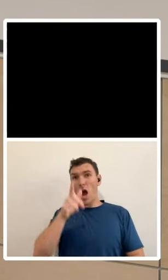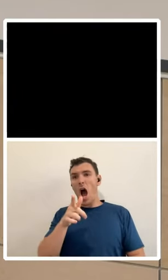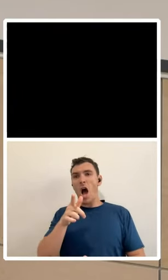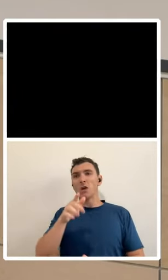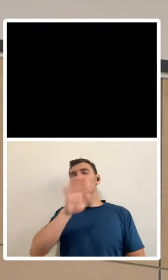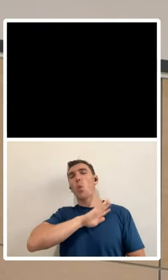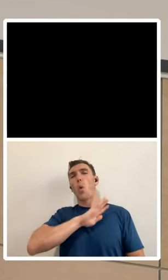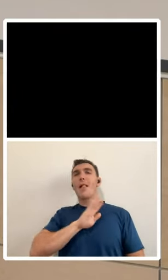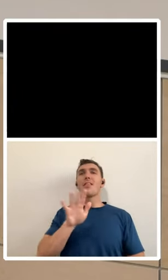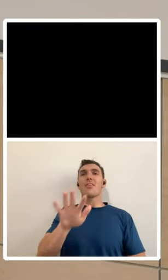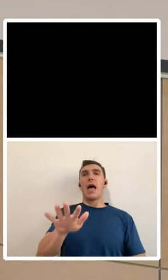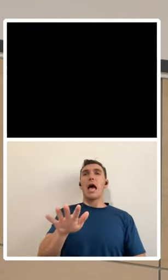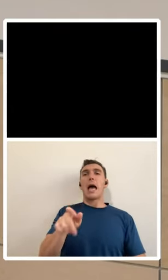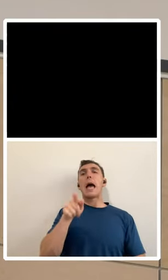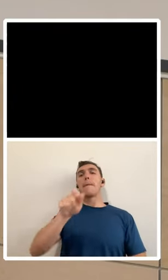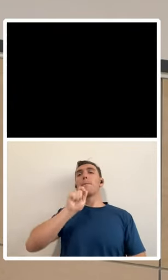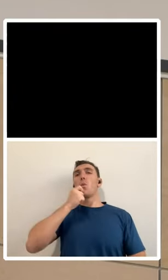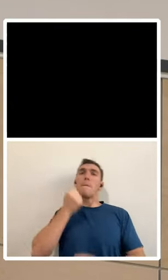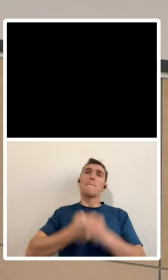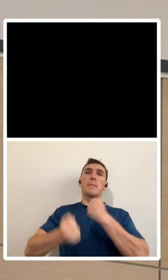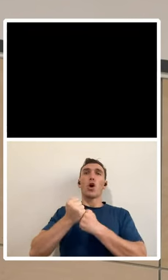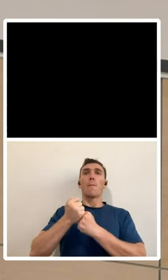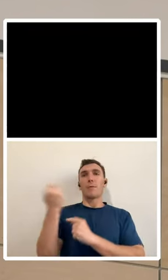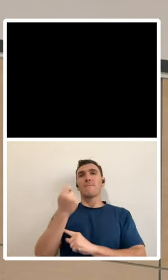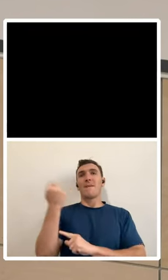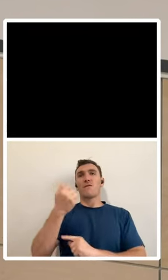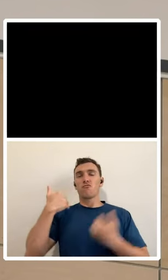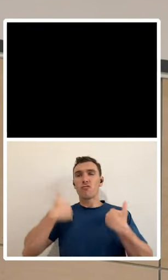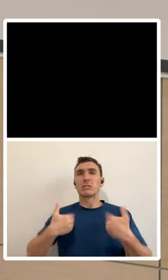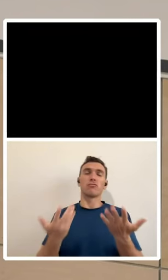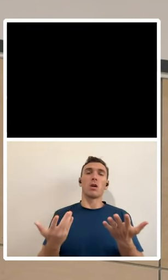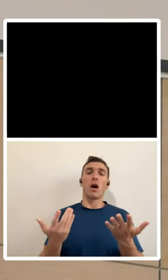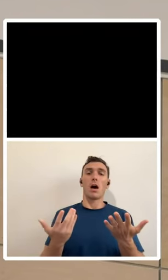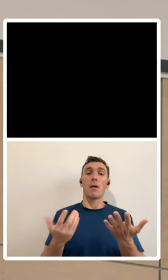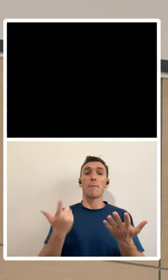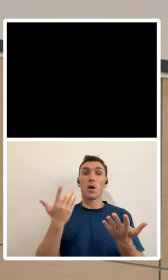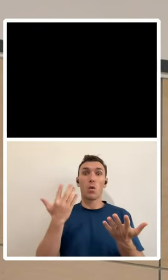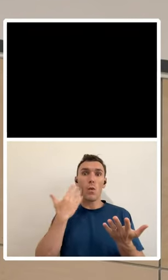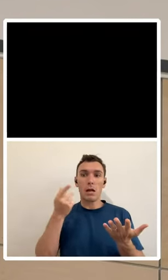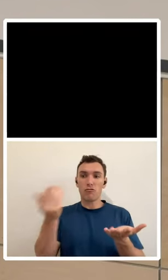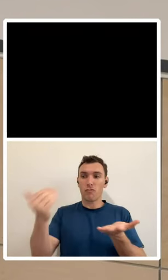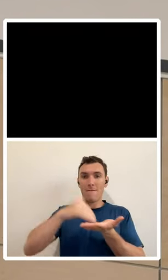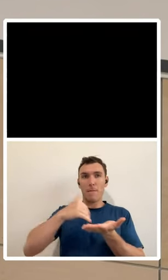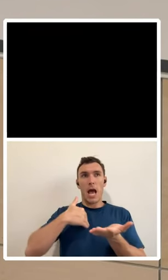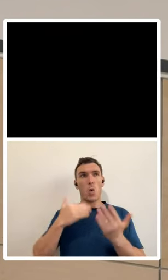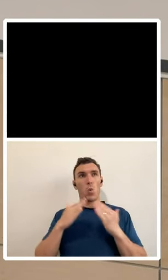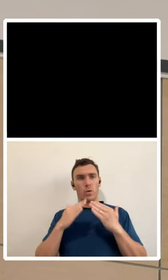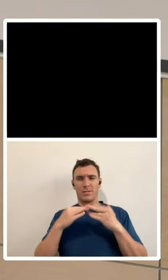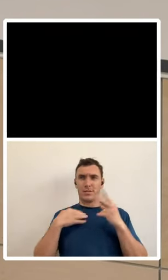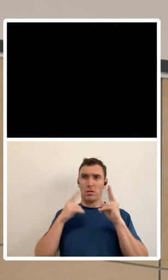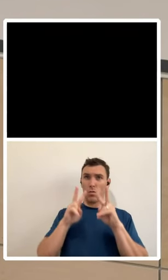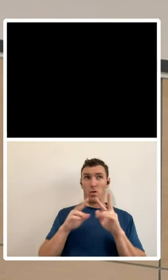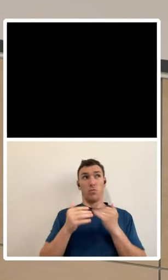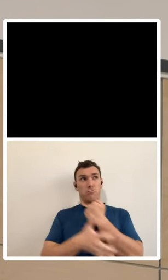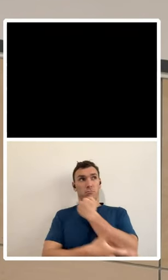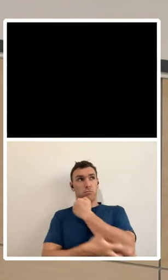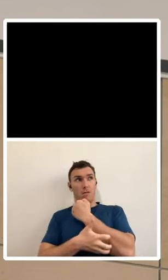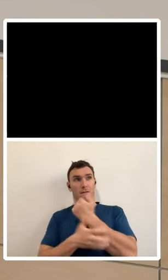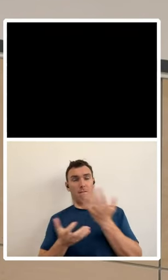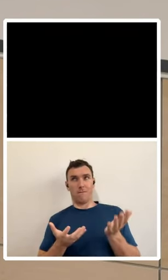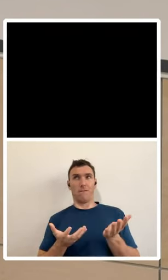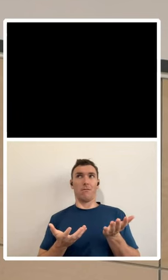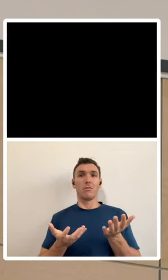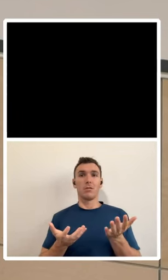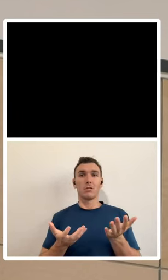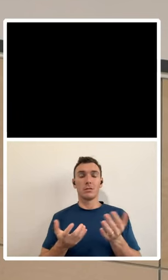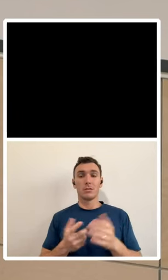die trying. And I think if you ask any of my mates at 16, he's going to make it there. Even when I was expelled from school, I never really doubted. Even